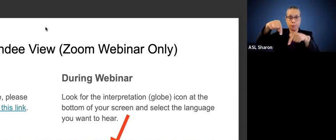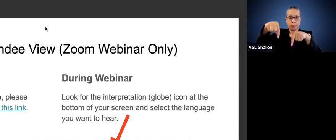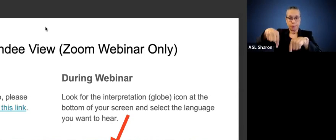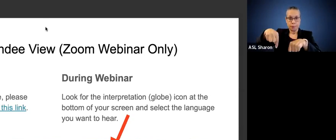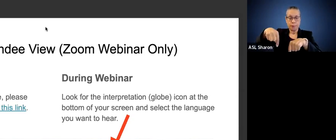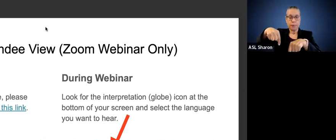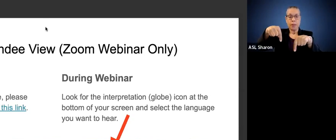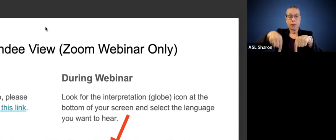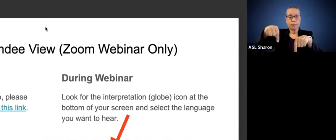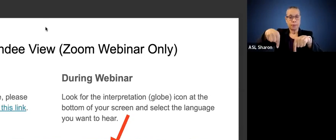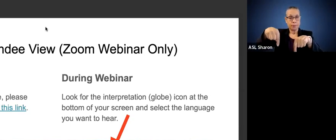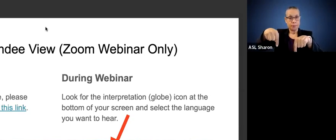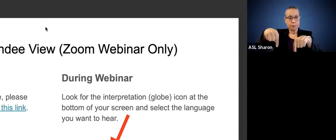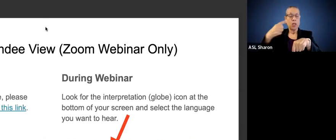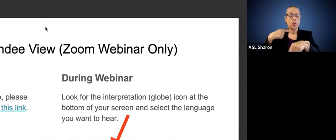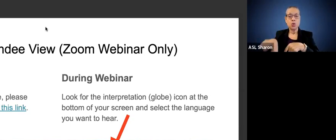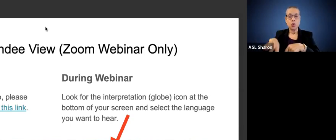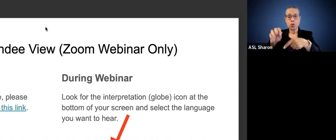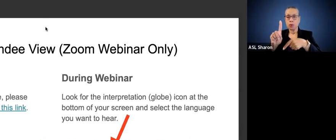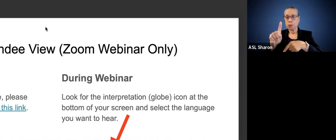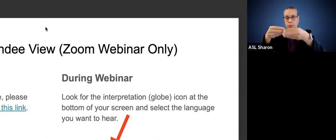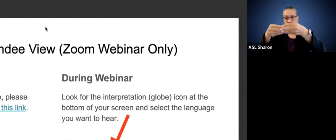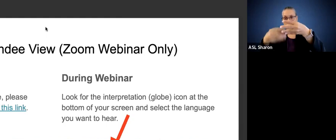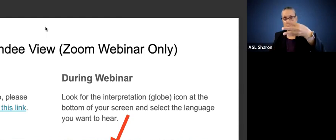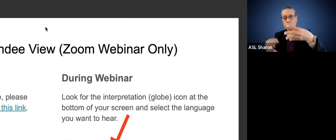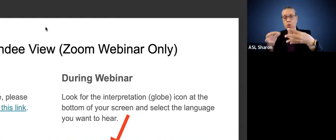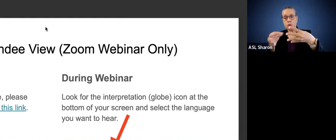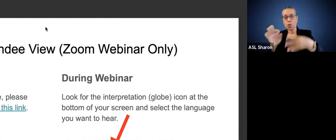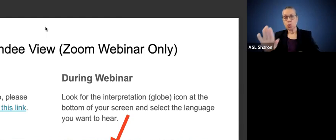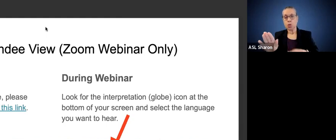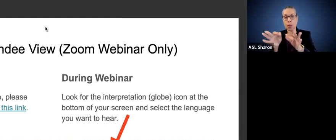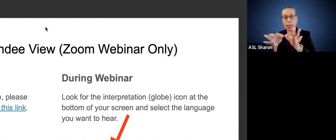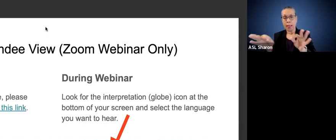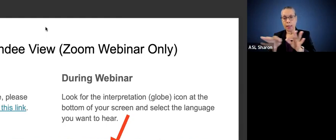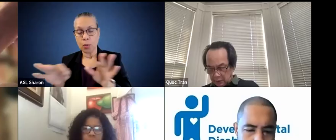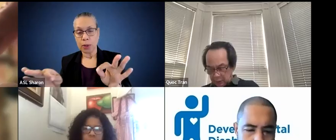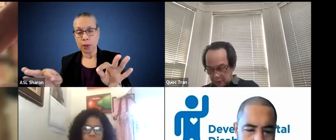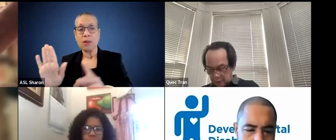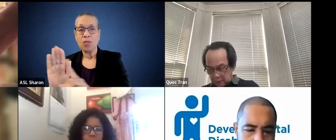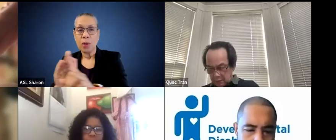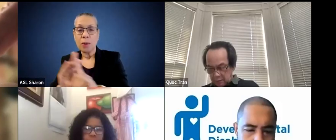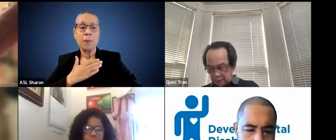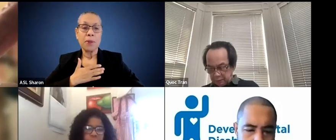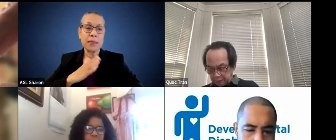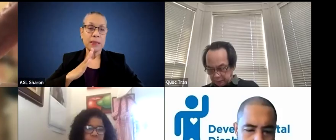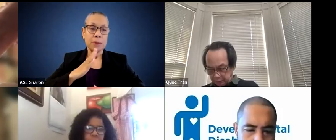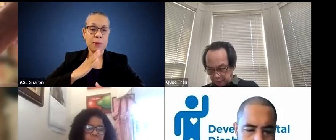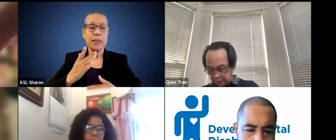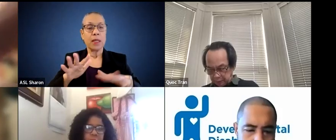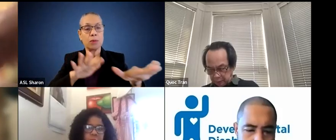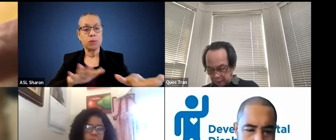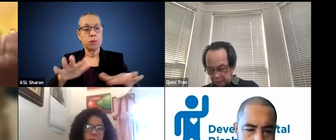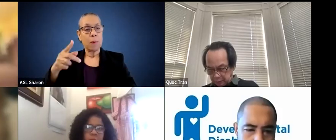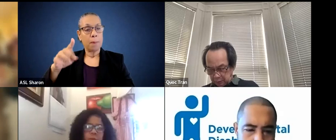icon at the bottom of your screen to select your language preference I'd like to remind everyone to speak at a slower Pace